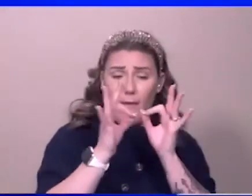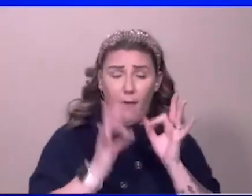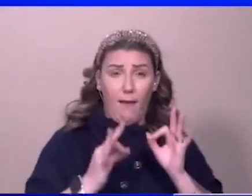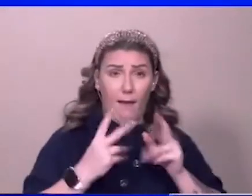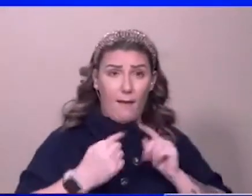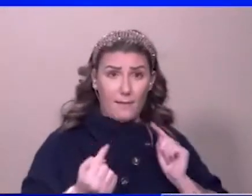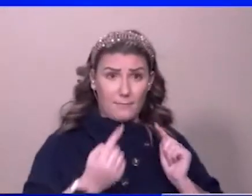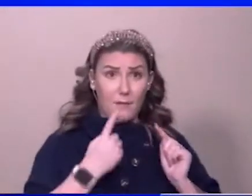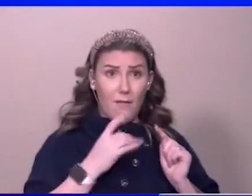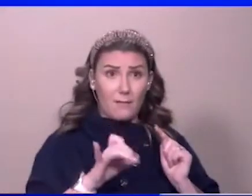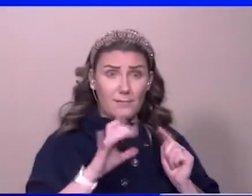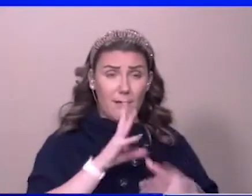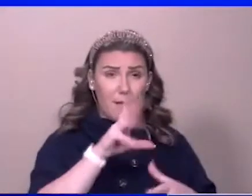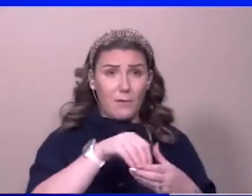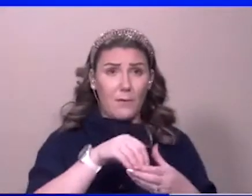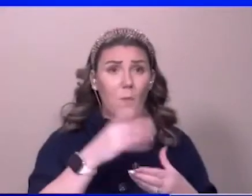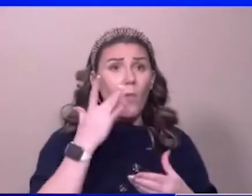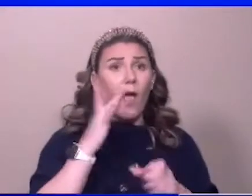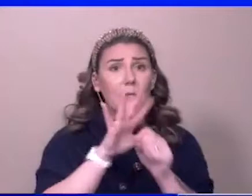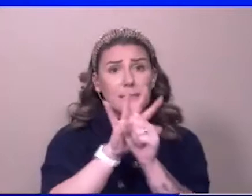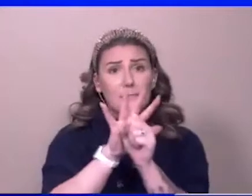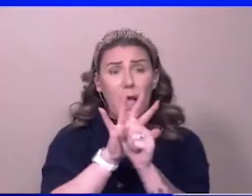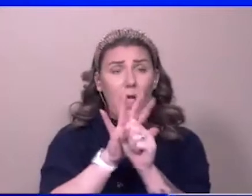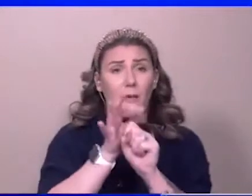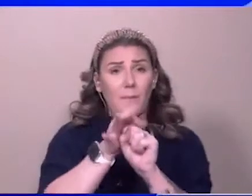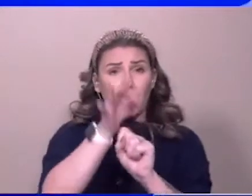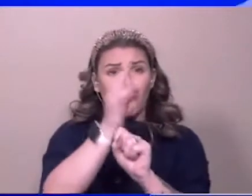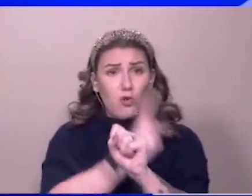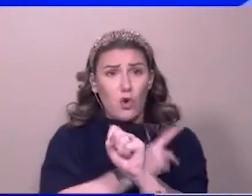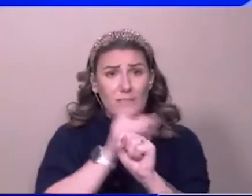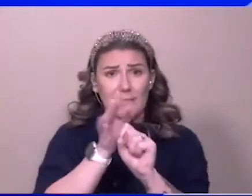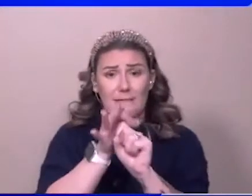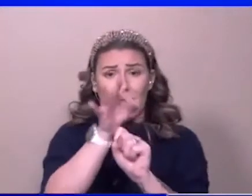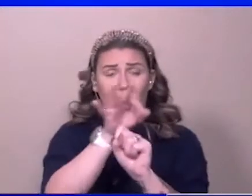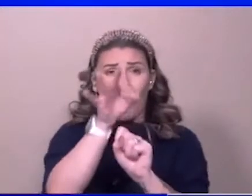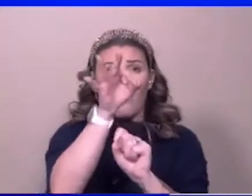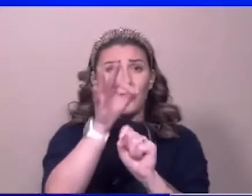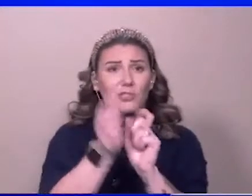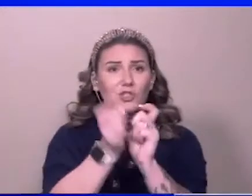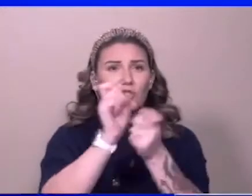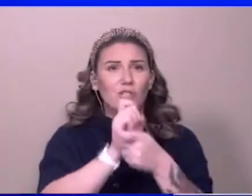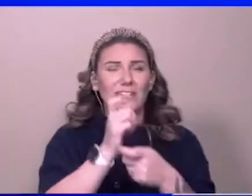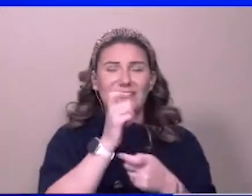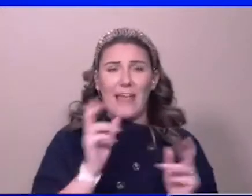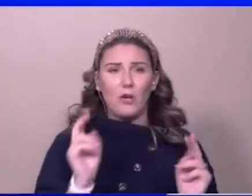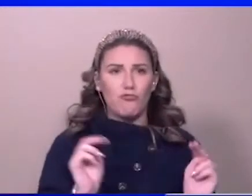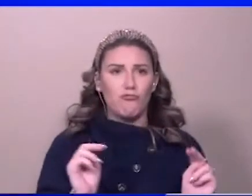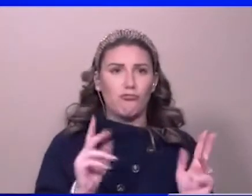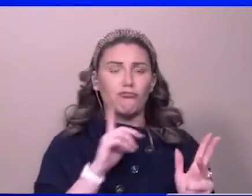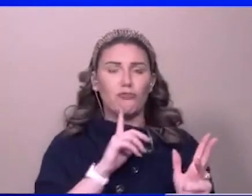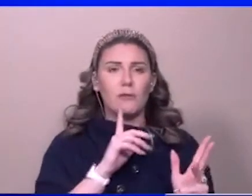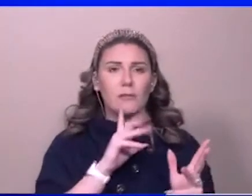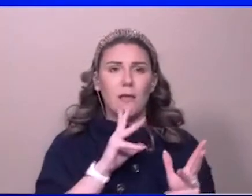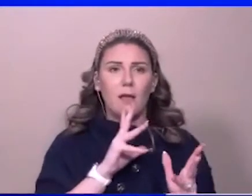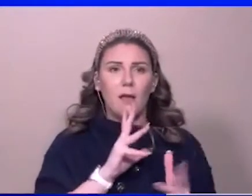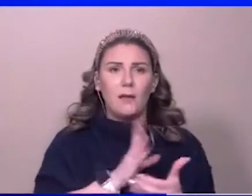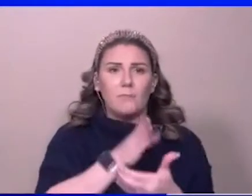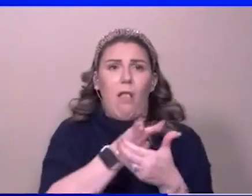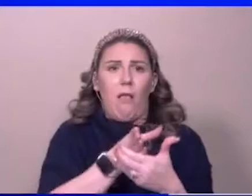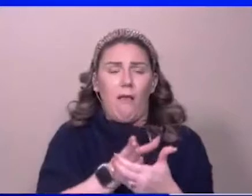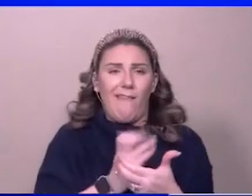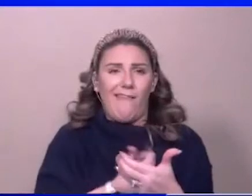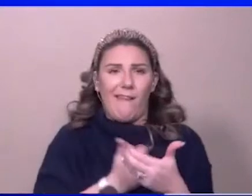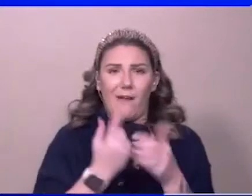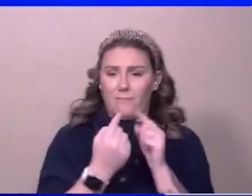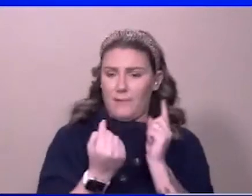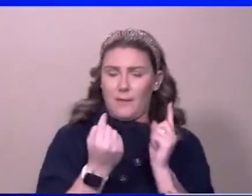This is because the spike protein has changed. So our antibodies really aren't neutralizing at that point. It's evading our antibody